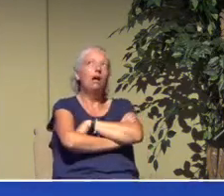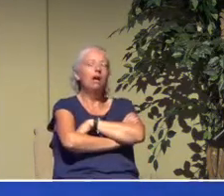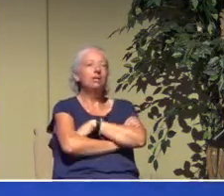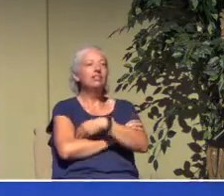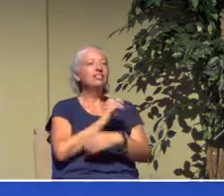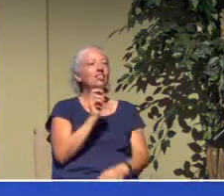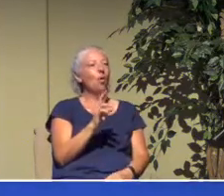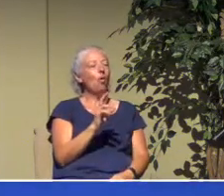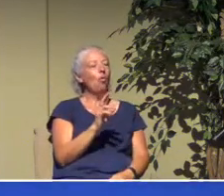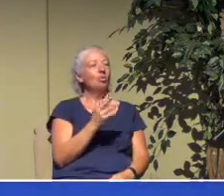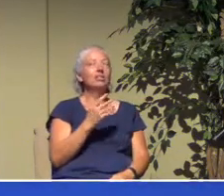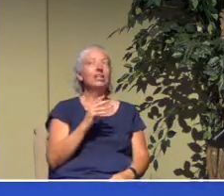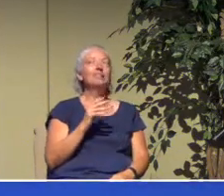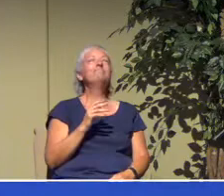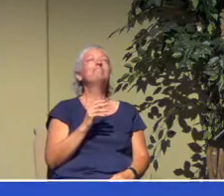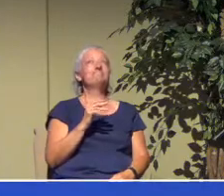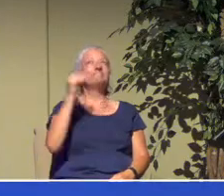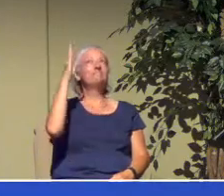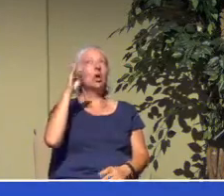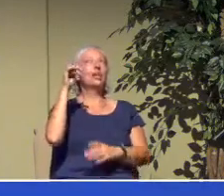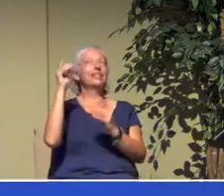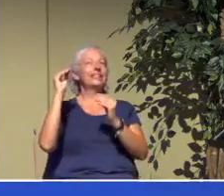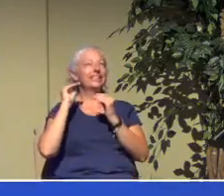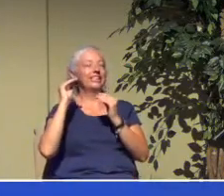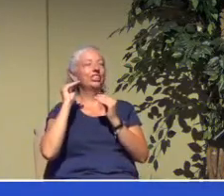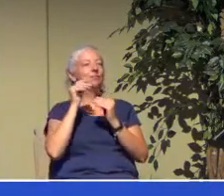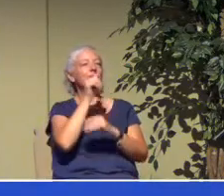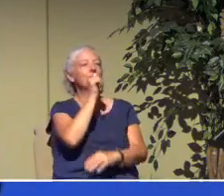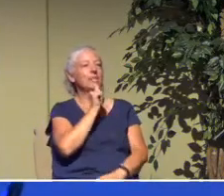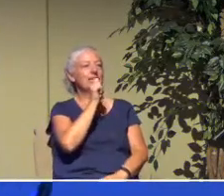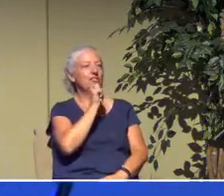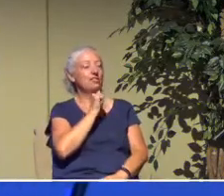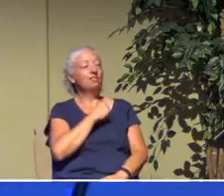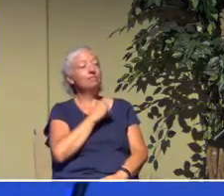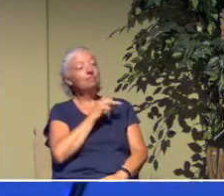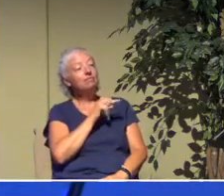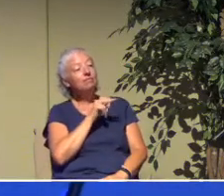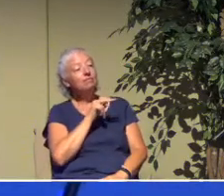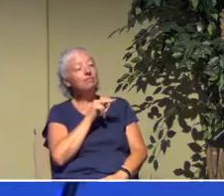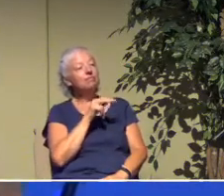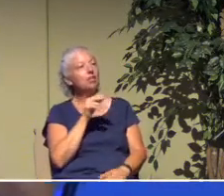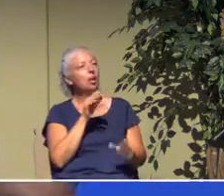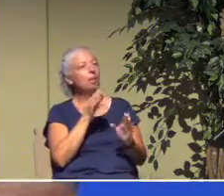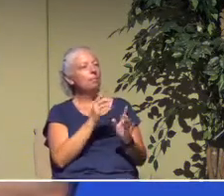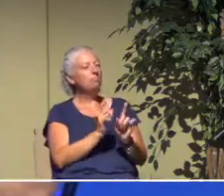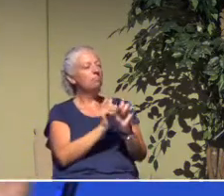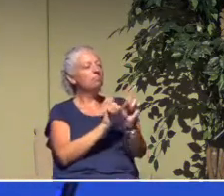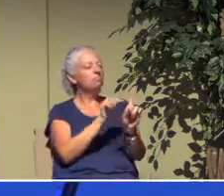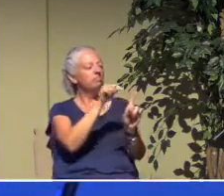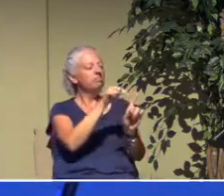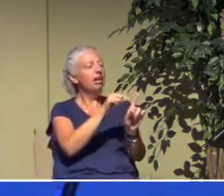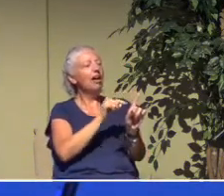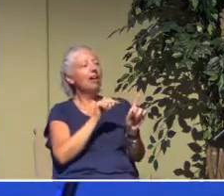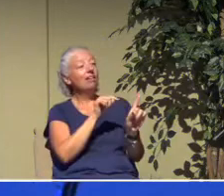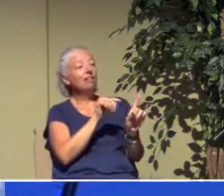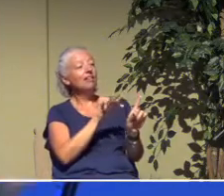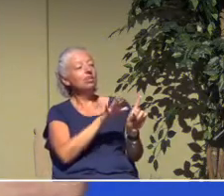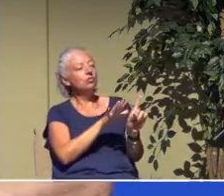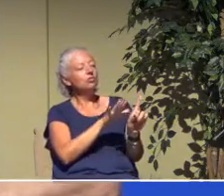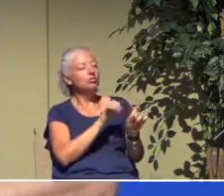say, God is teaching me patience. And maybe you look at the person in front of you, or here's another example, you're